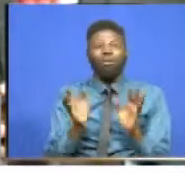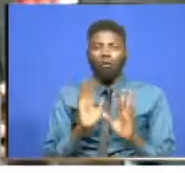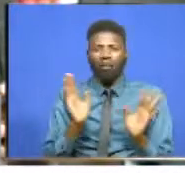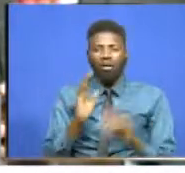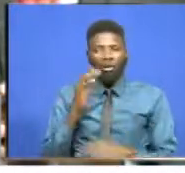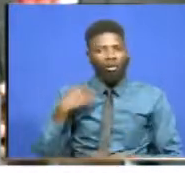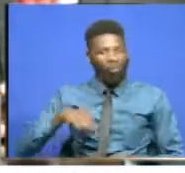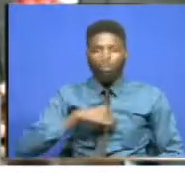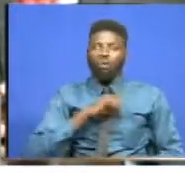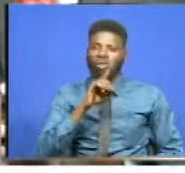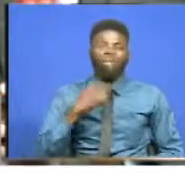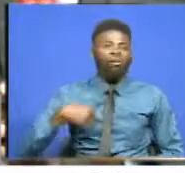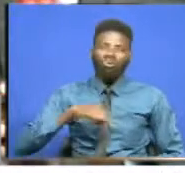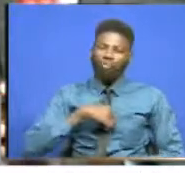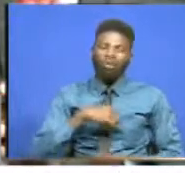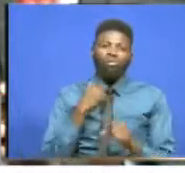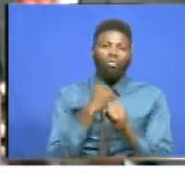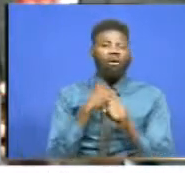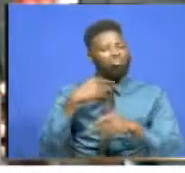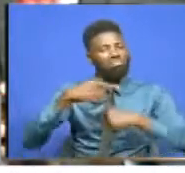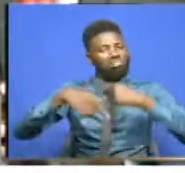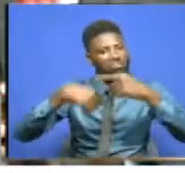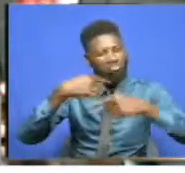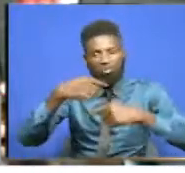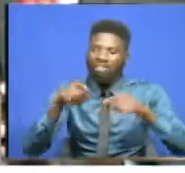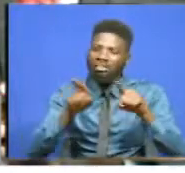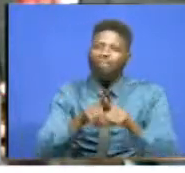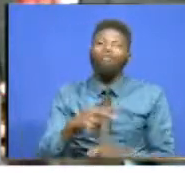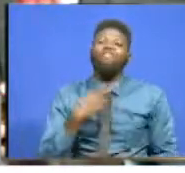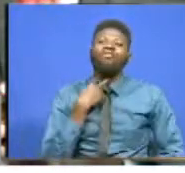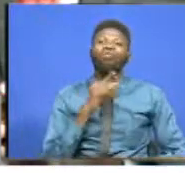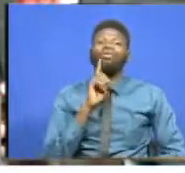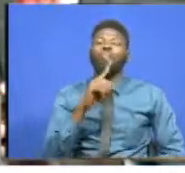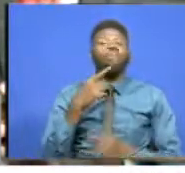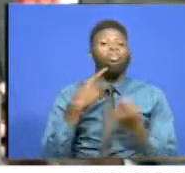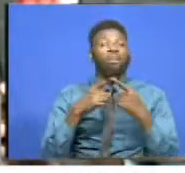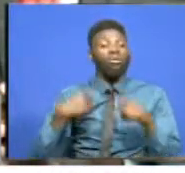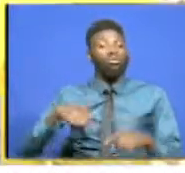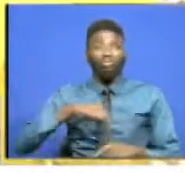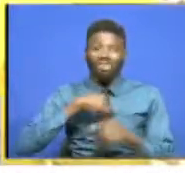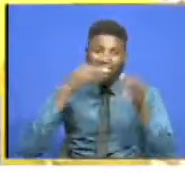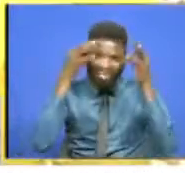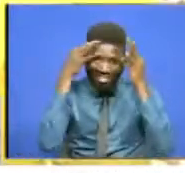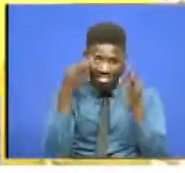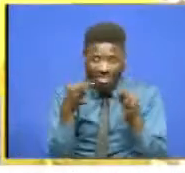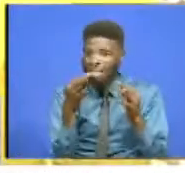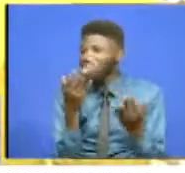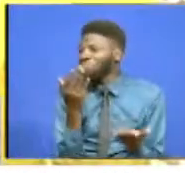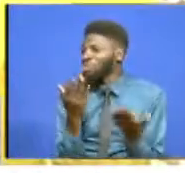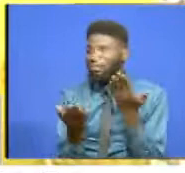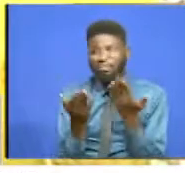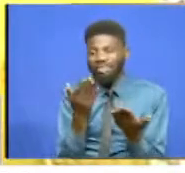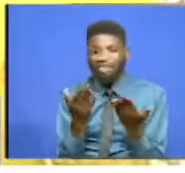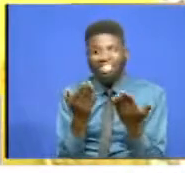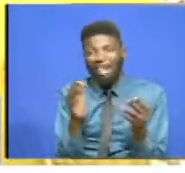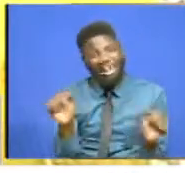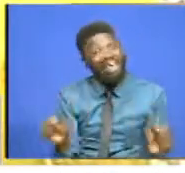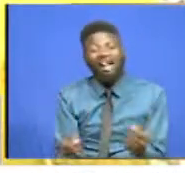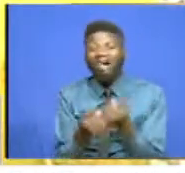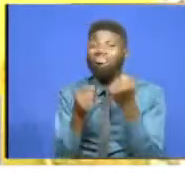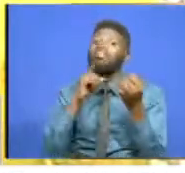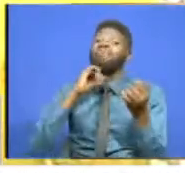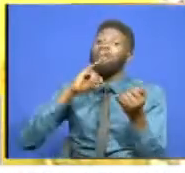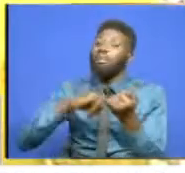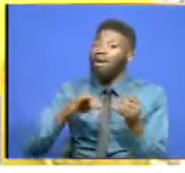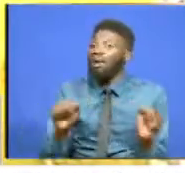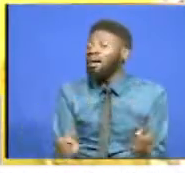we became one and moved on as one. But where we decided to do things, maybe the husband, I don't, in this case, decides